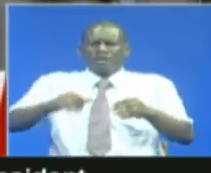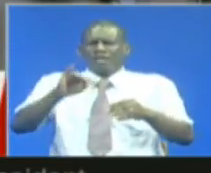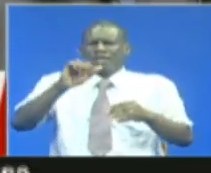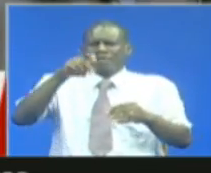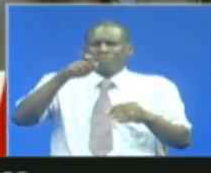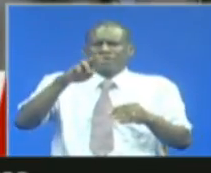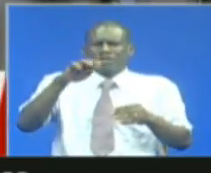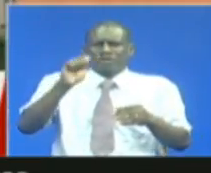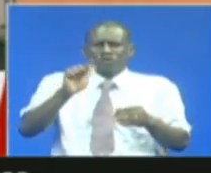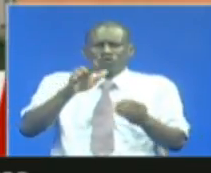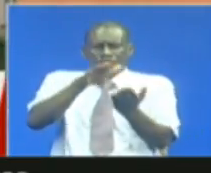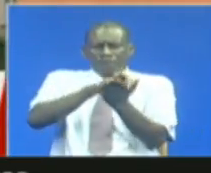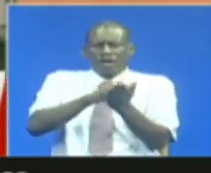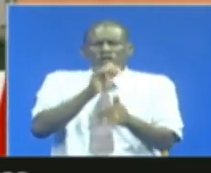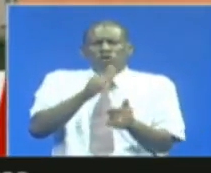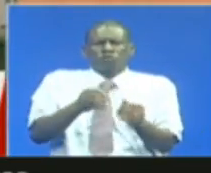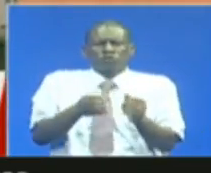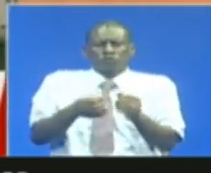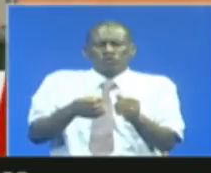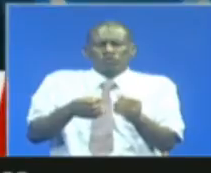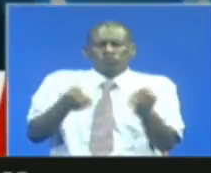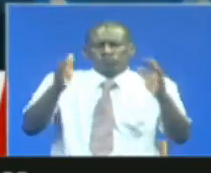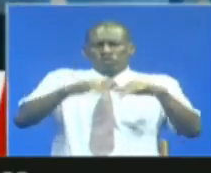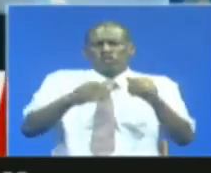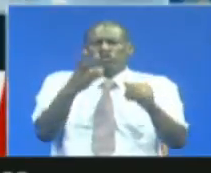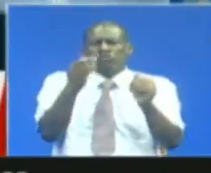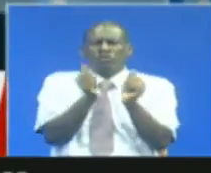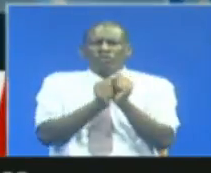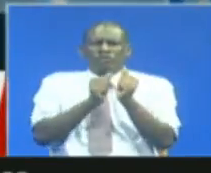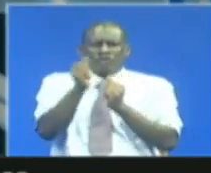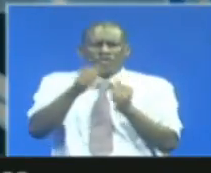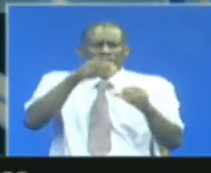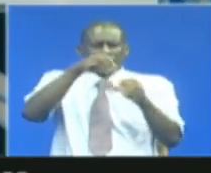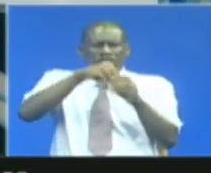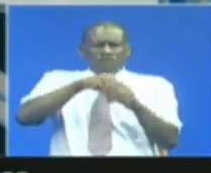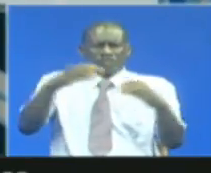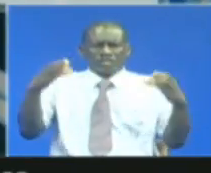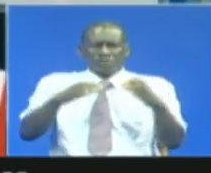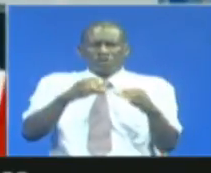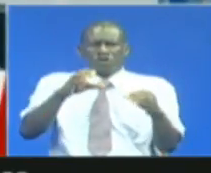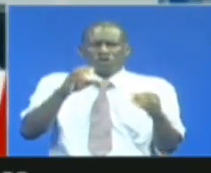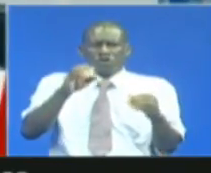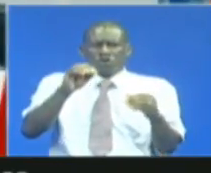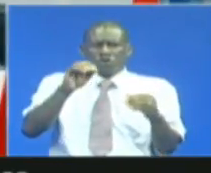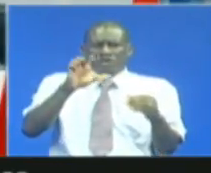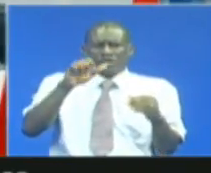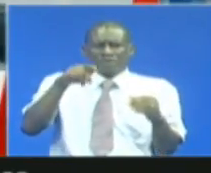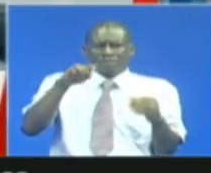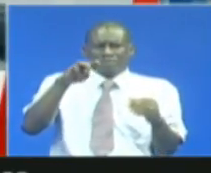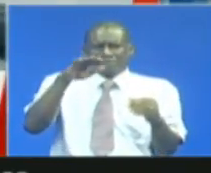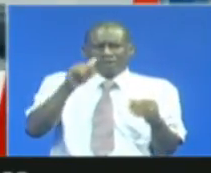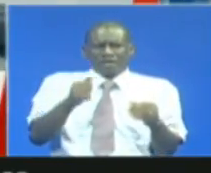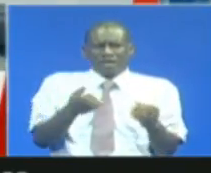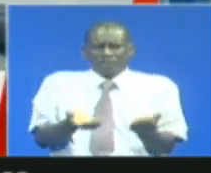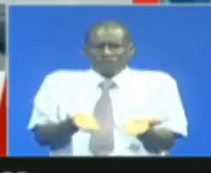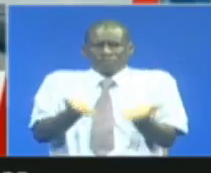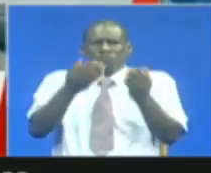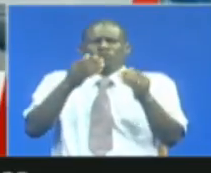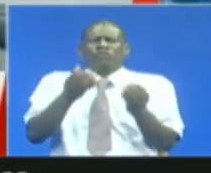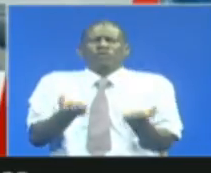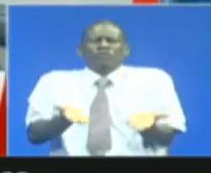under receivership in October 2015. Investment firm Olympia Capital has seen its net profit jump by close